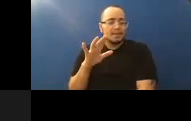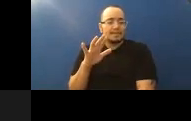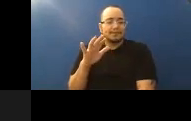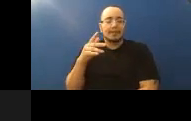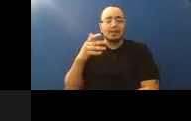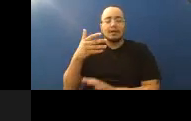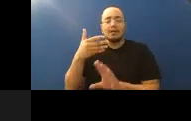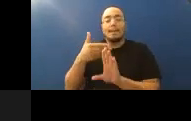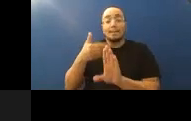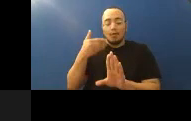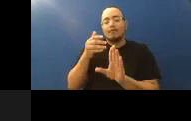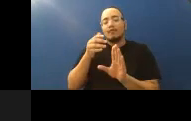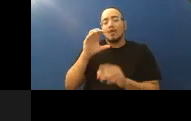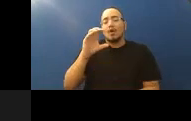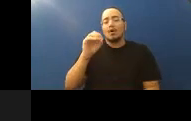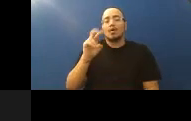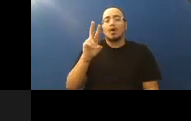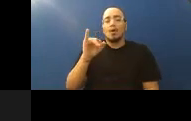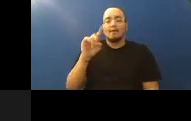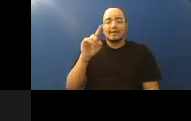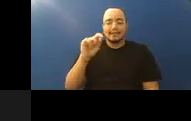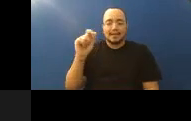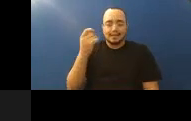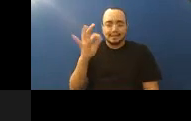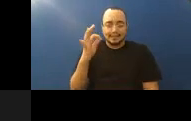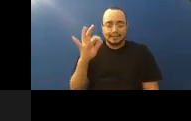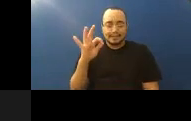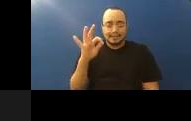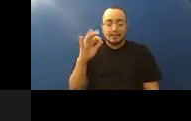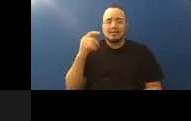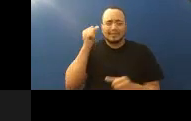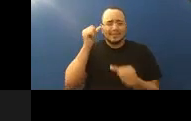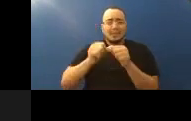prior to COVID, right, like once a week, you know,